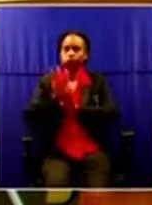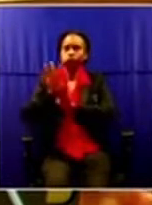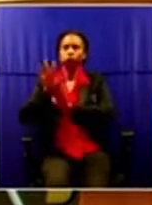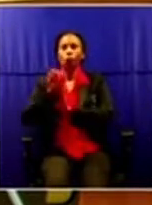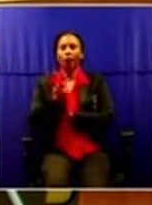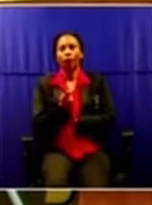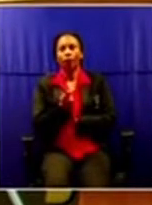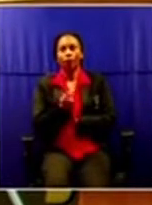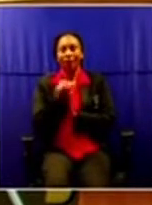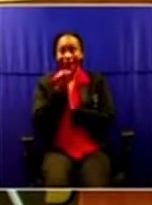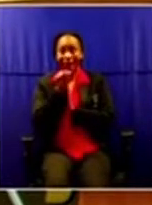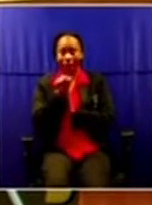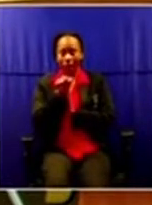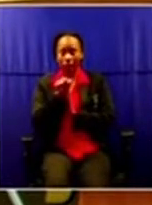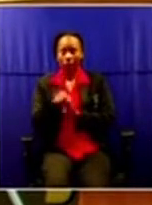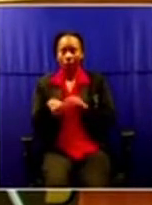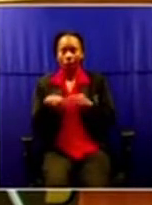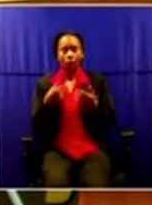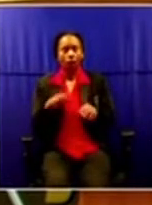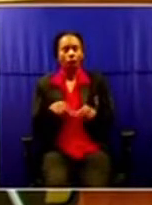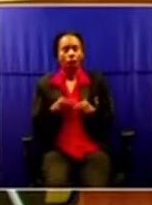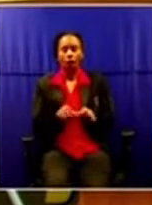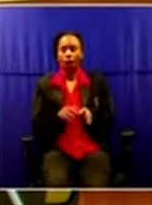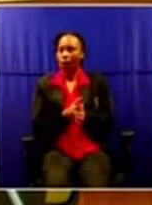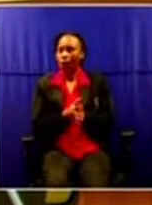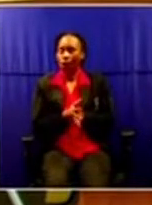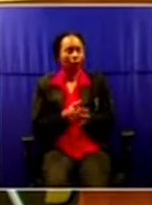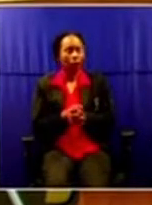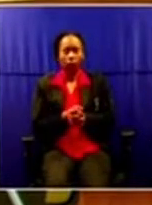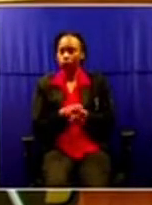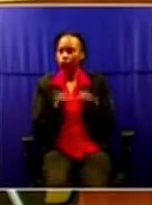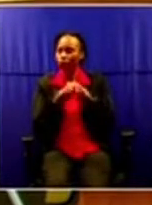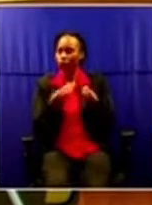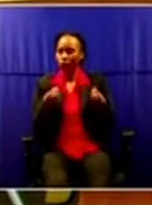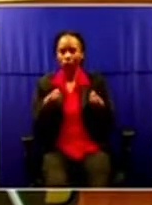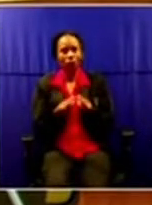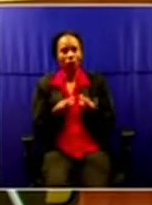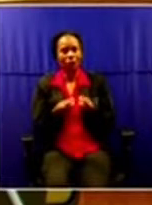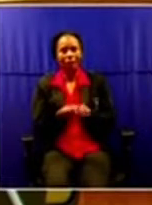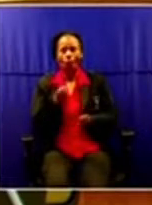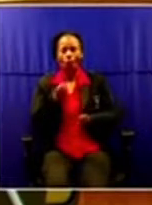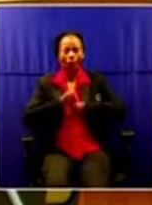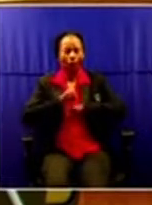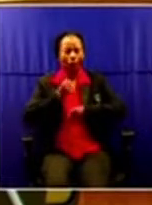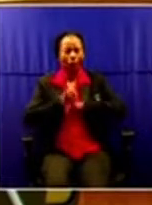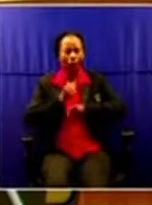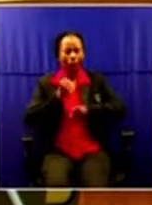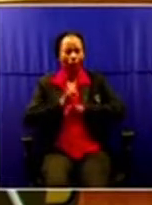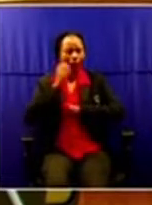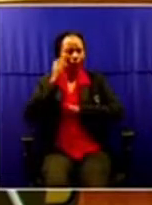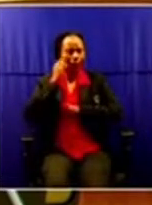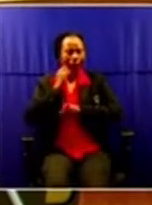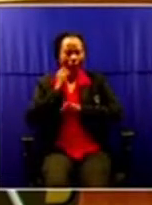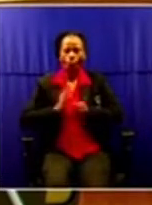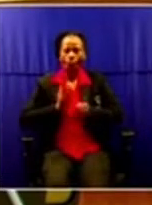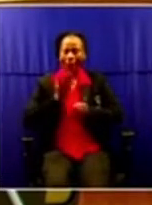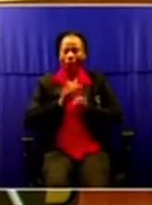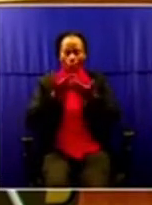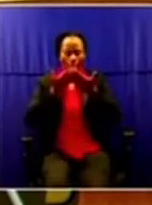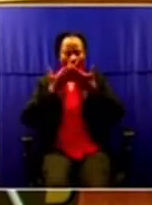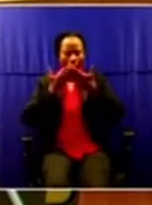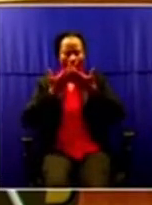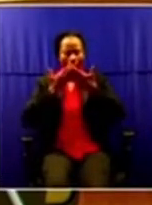of learners who were determined to learn and to study under the most